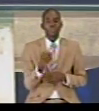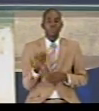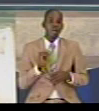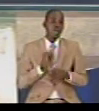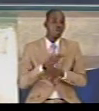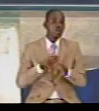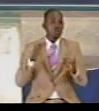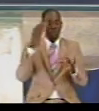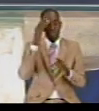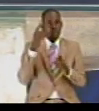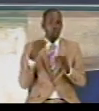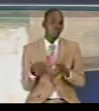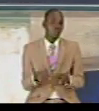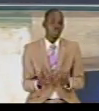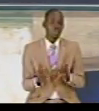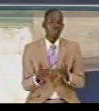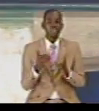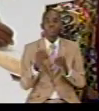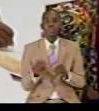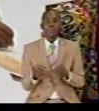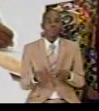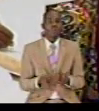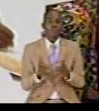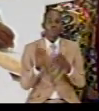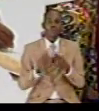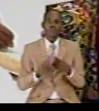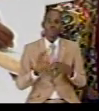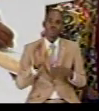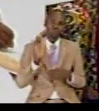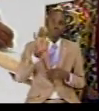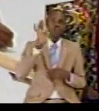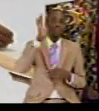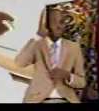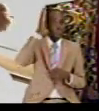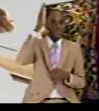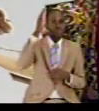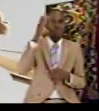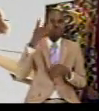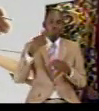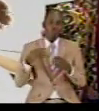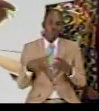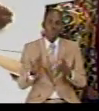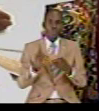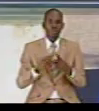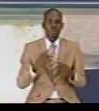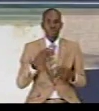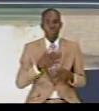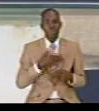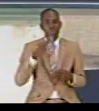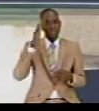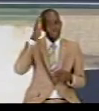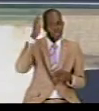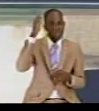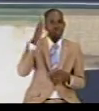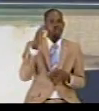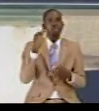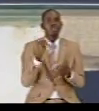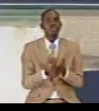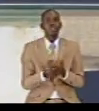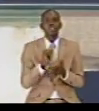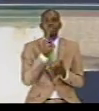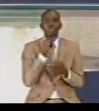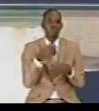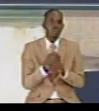know the way to your destination, and the way to my destiny that you have ordained for